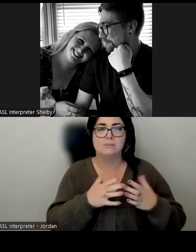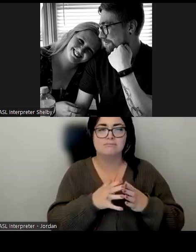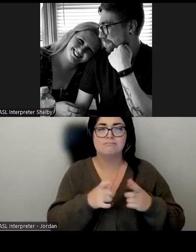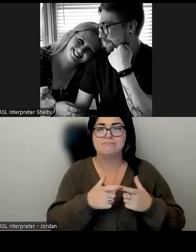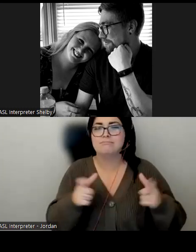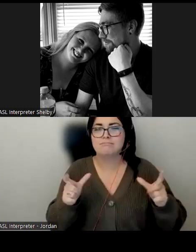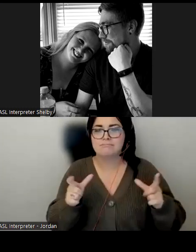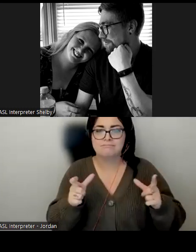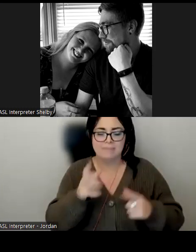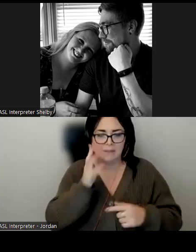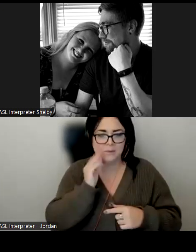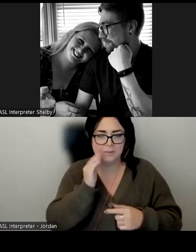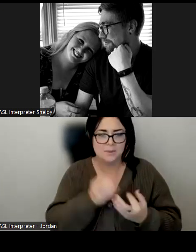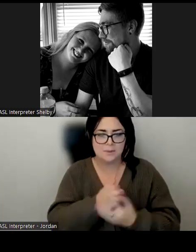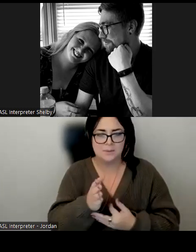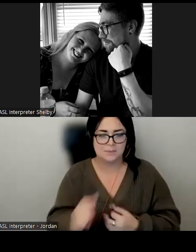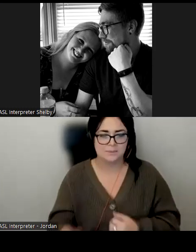about.